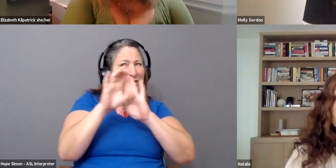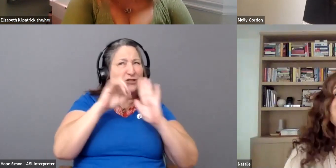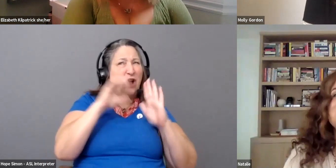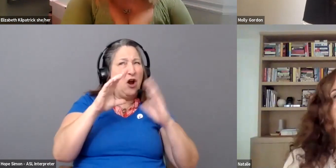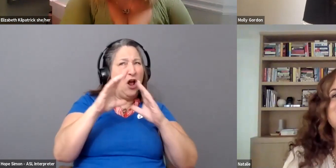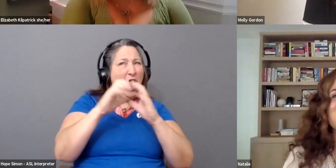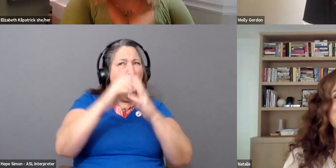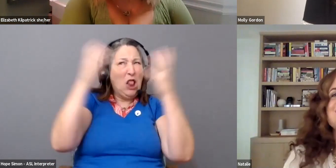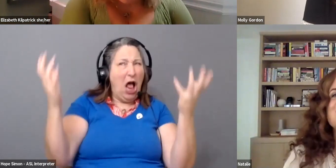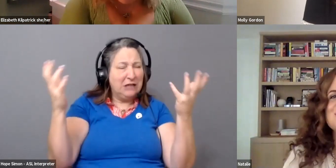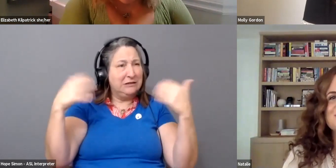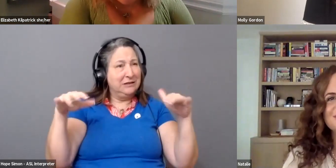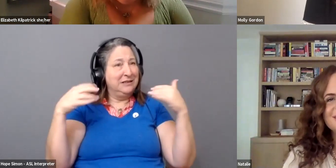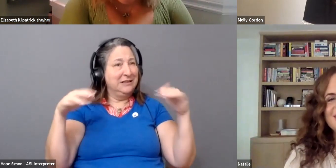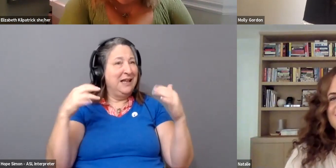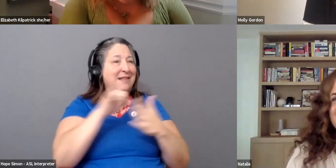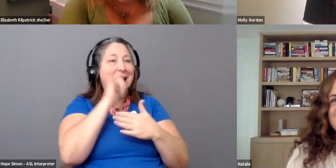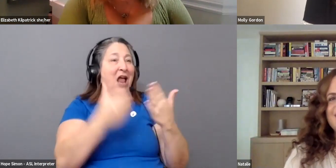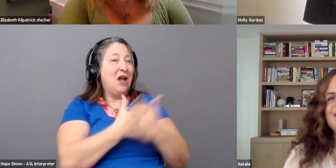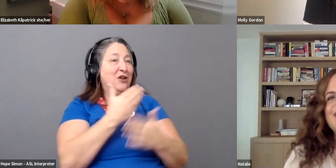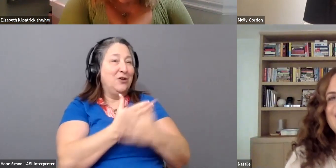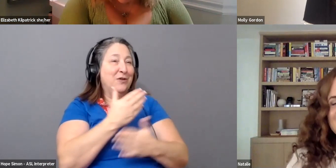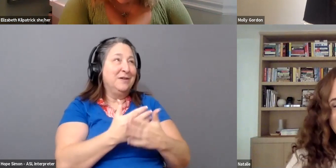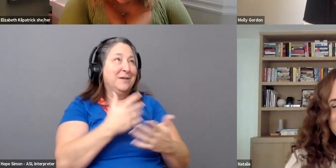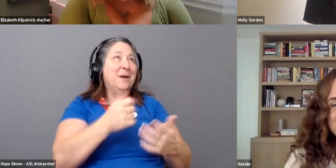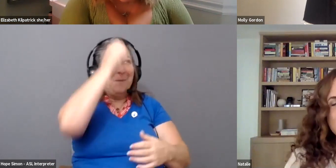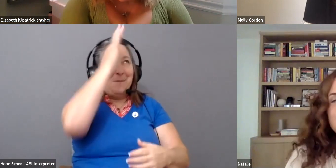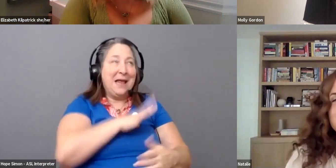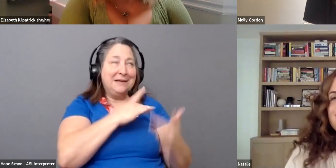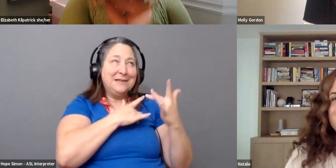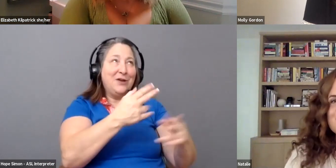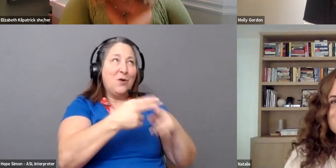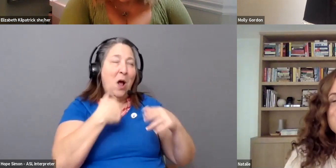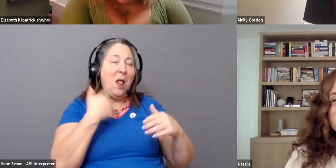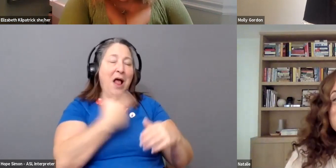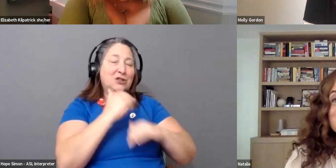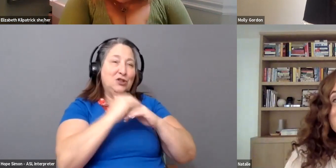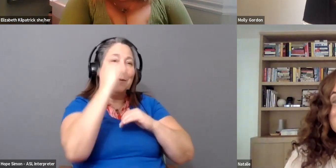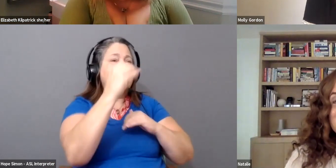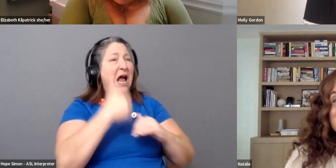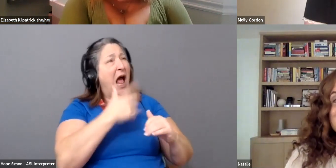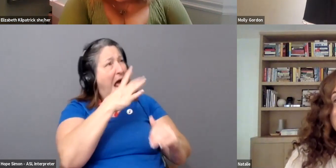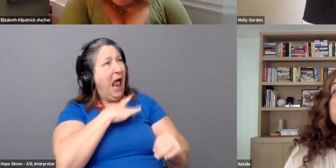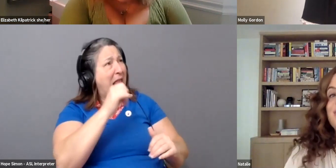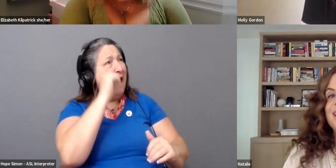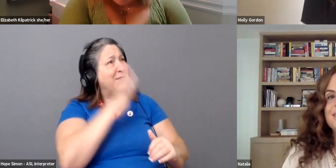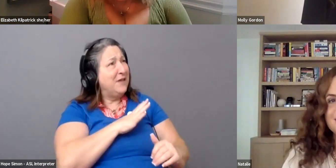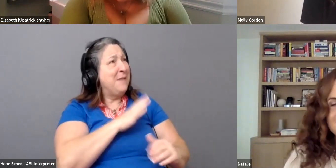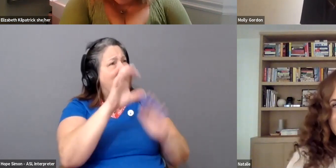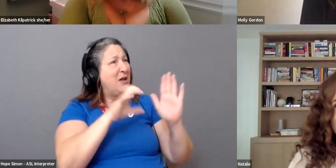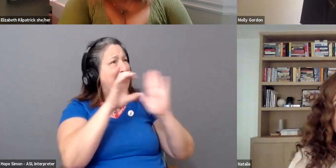tell that to the That's nothing new. We're not used to men saying we're too much. No, I was like, well, I like characters. Female characters are a lot. I'm